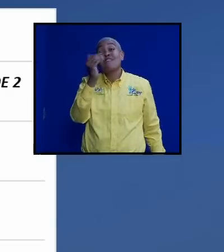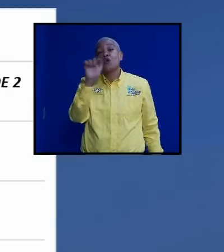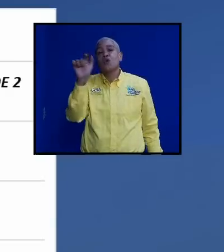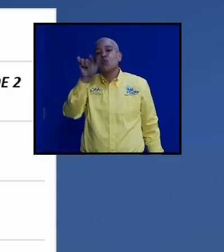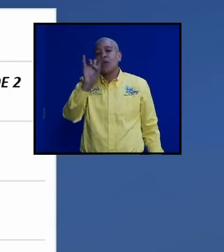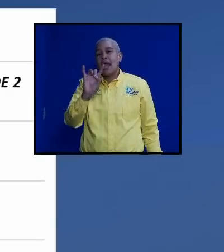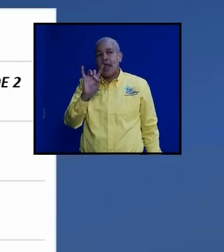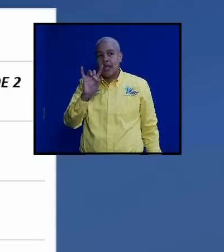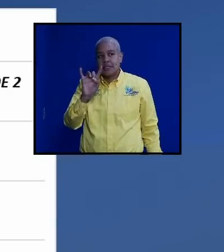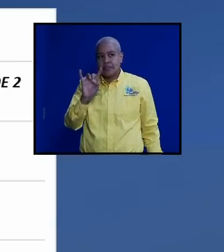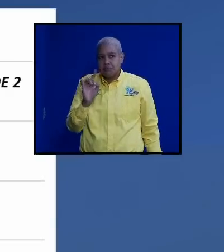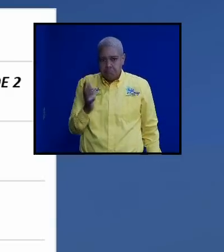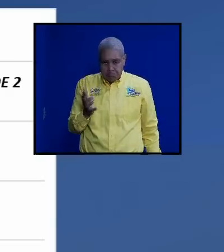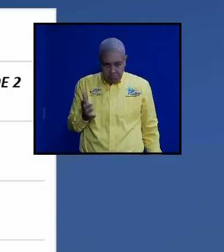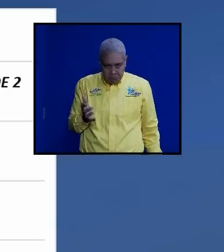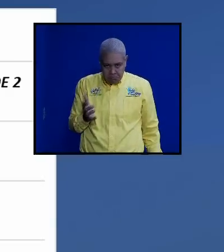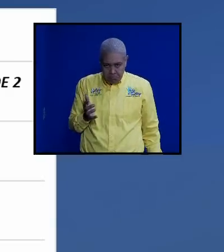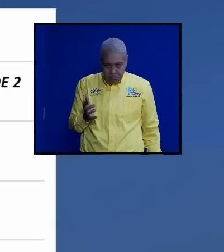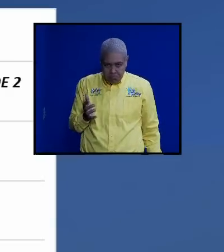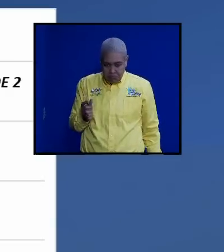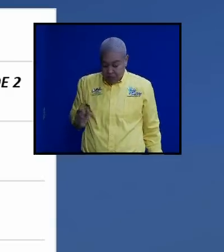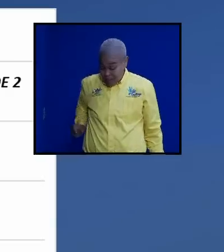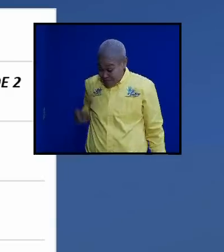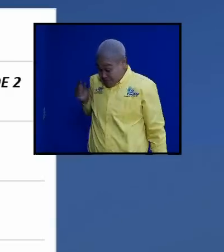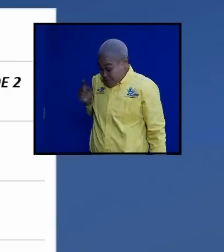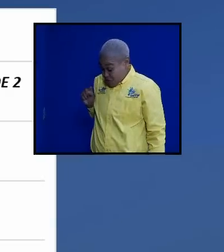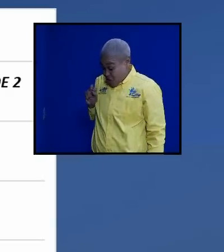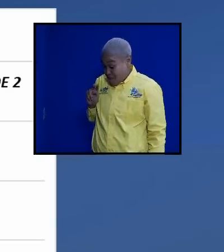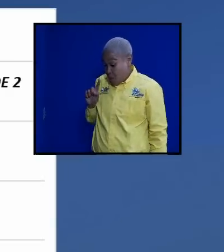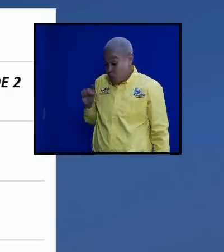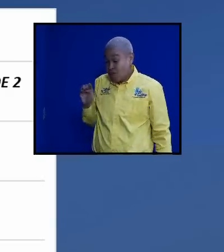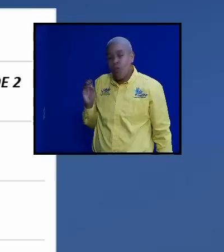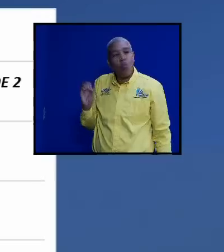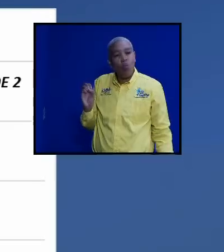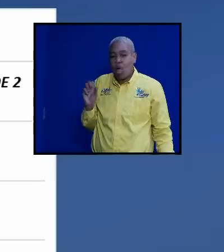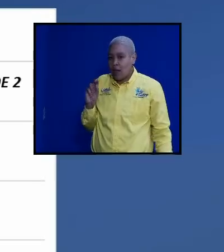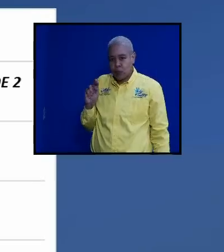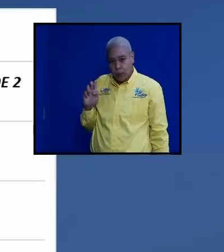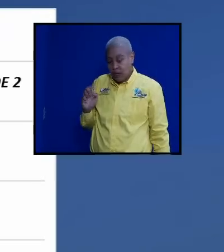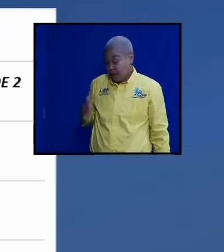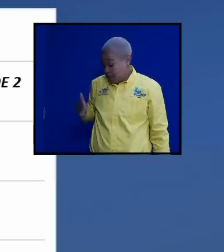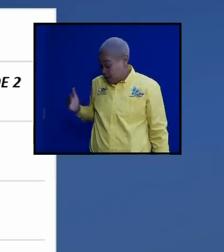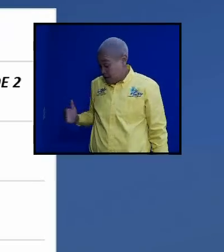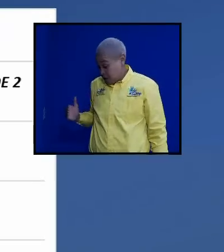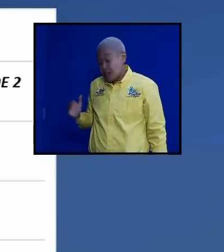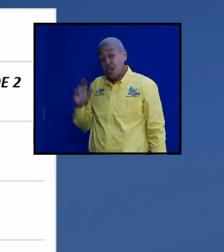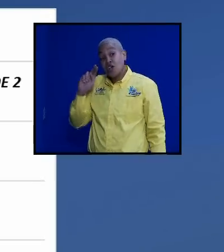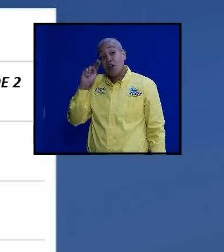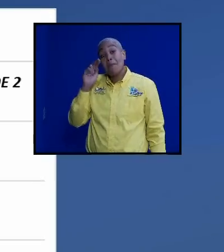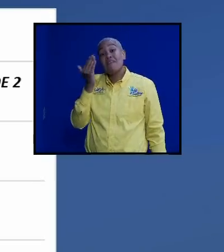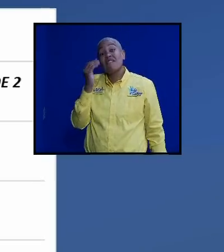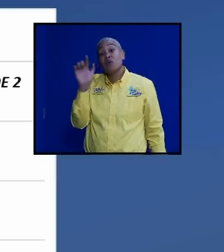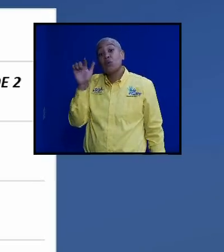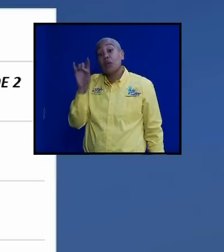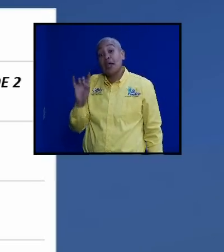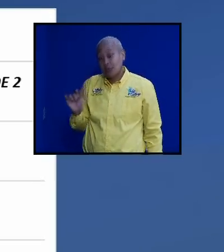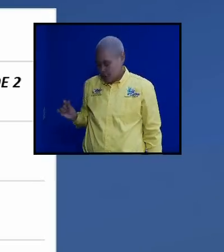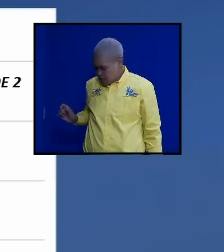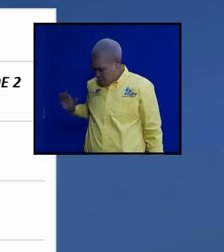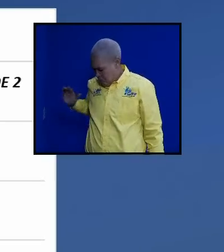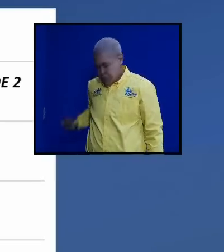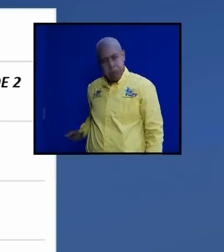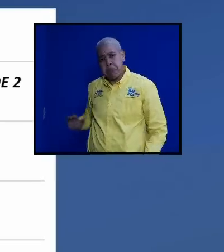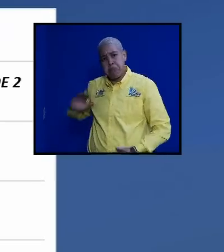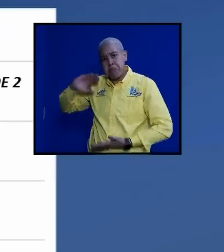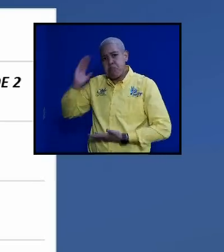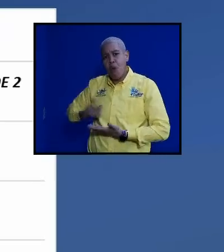28. And I would say that's commissioned about 16 murders. I don't want to guess, it's not showing the specifics, but